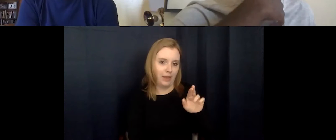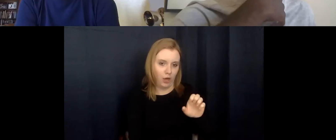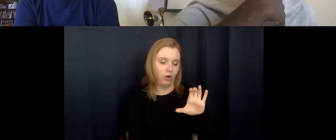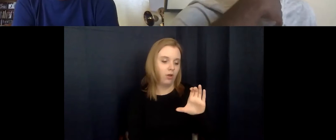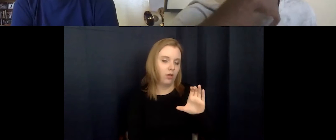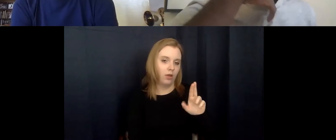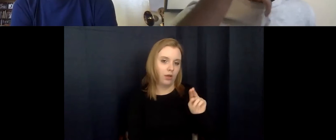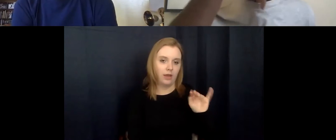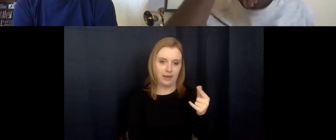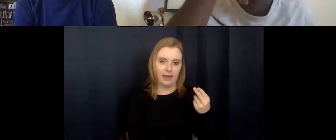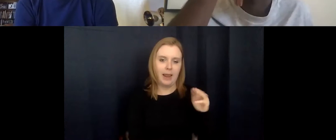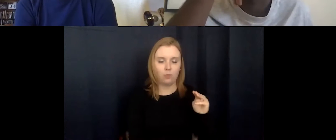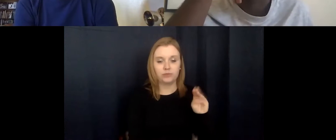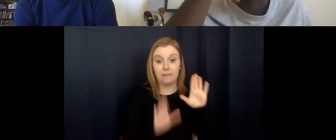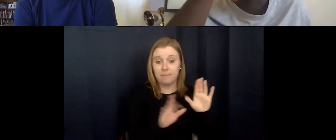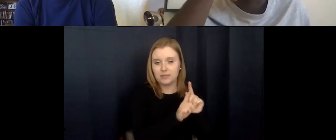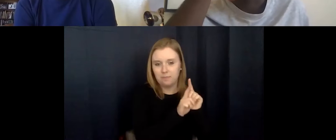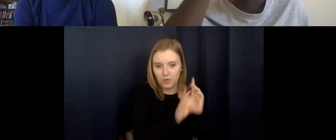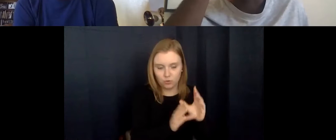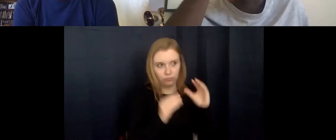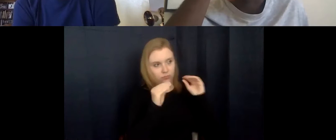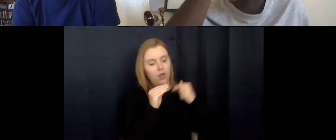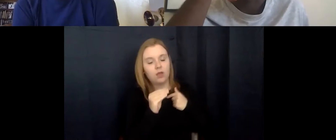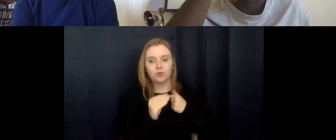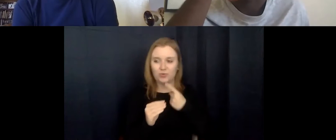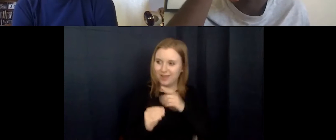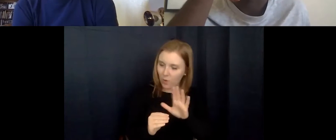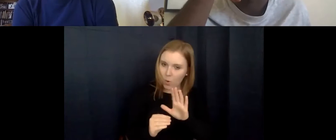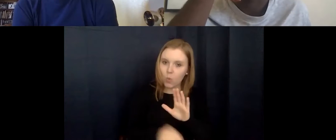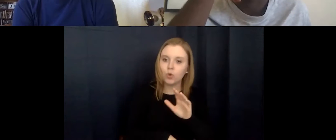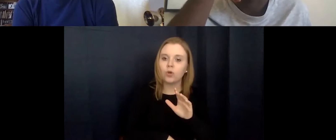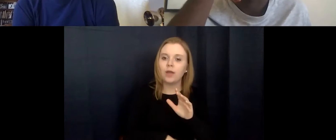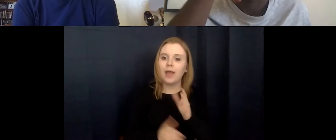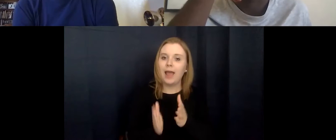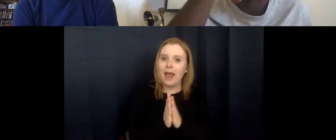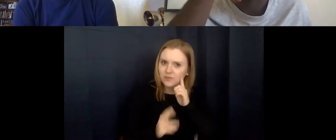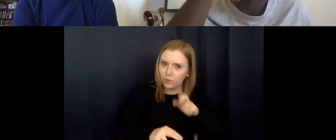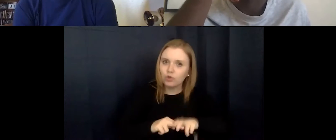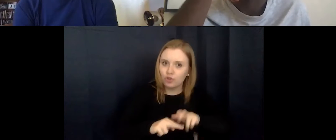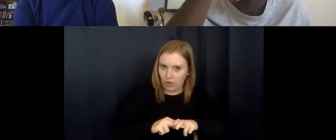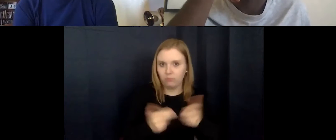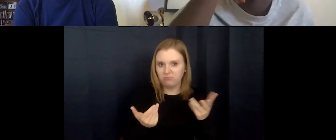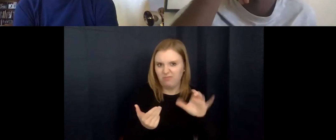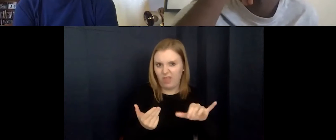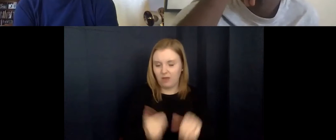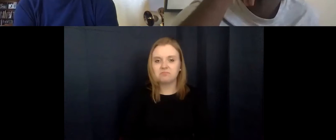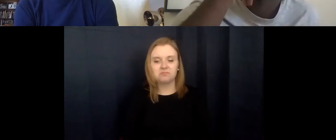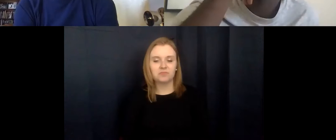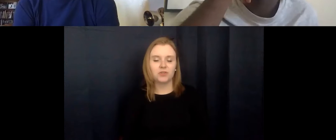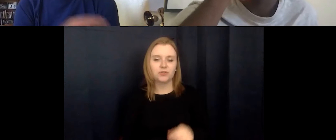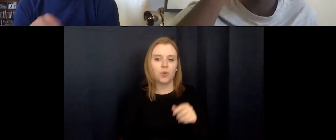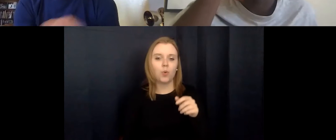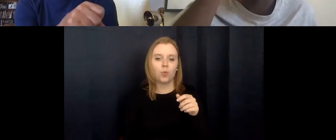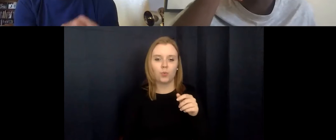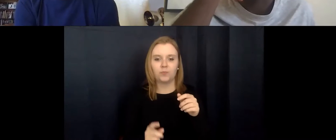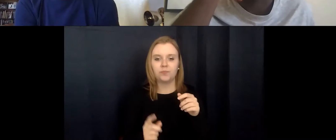amazing mentor in that way, and going, no, you need like, ask for a chair. Like, that's like, this is,